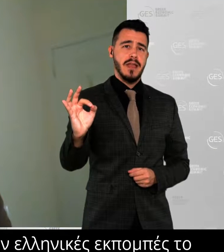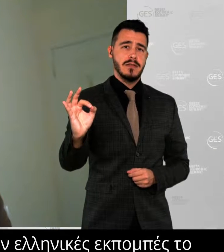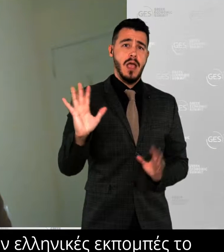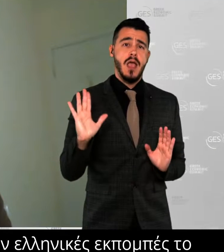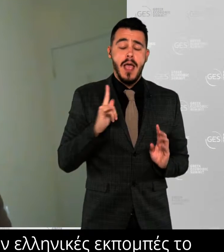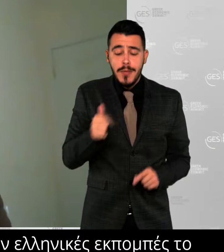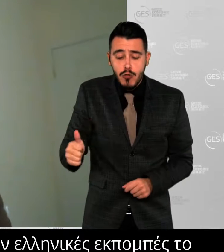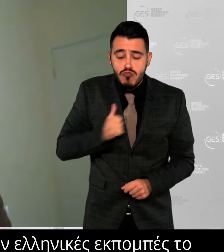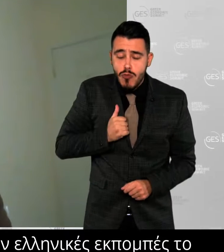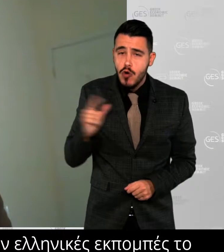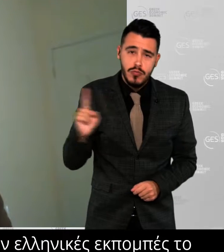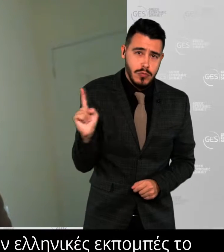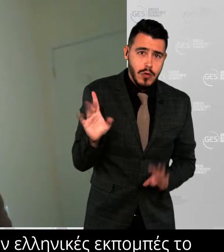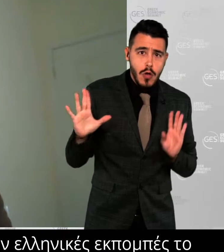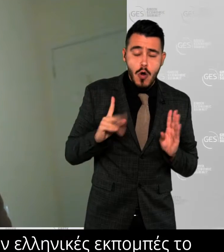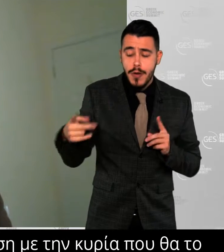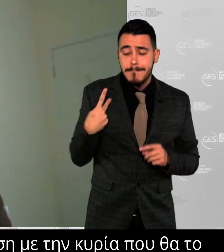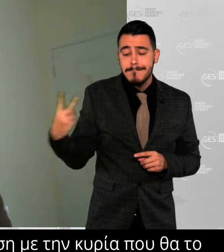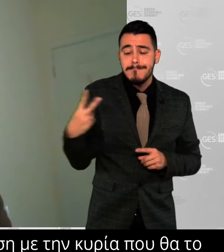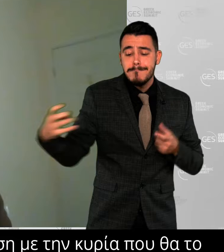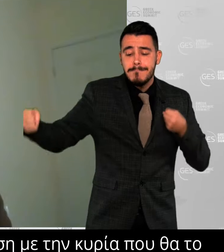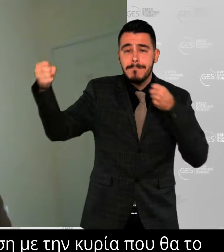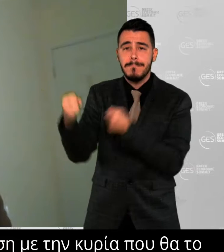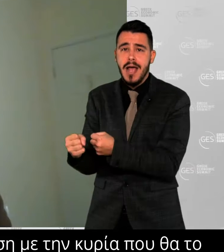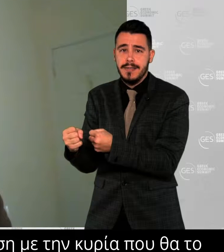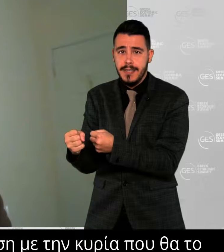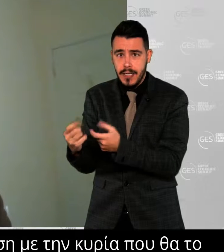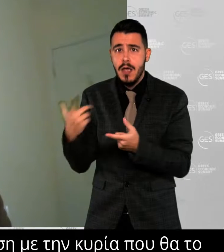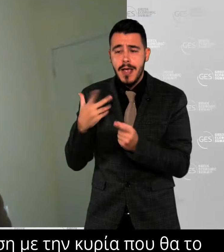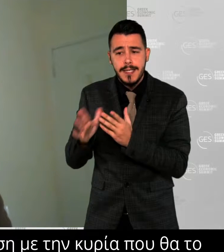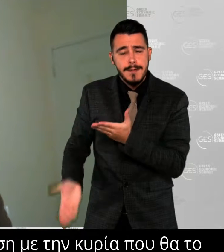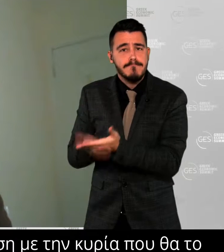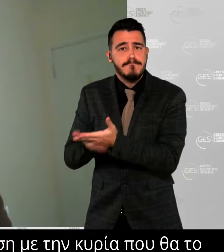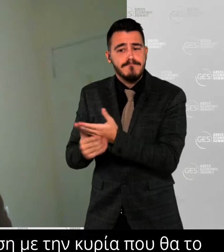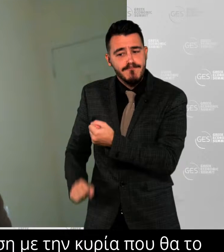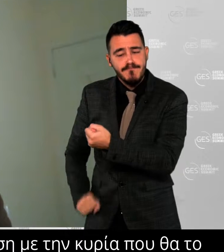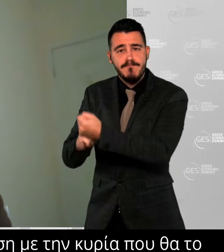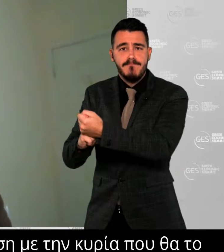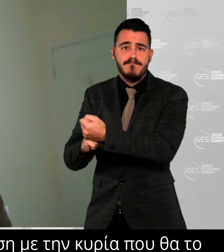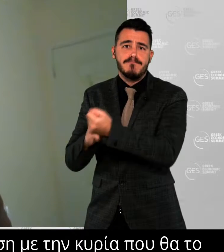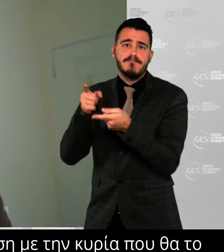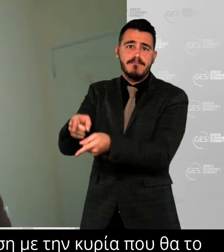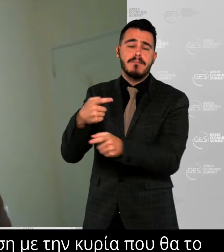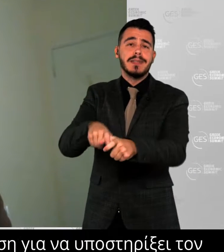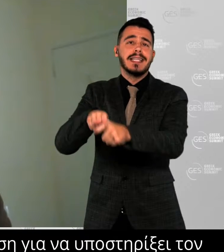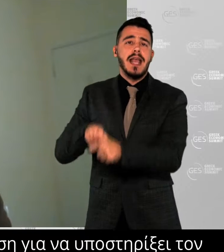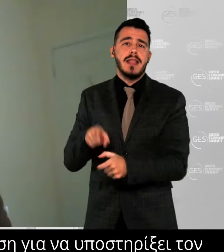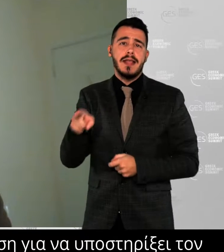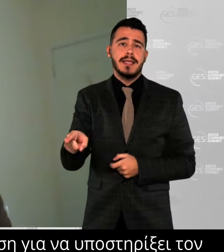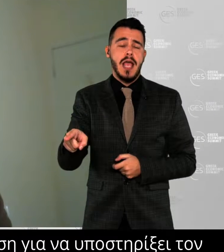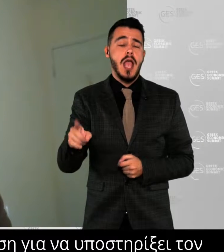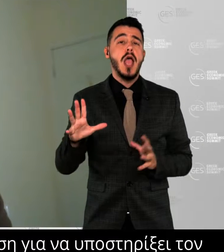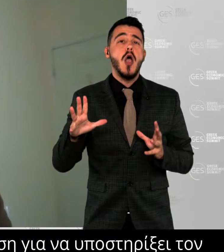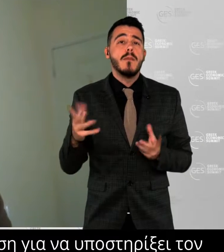help support client conversations on their journey, on how that can be accelerated, and the role that Standard Chartered can play, whether in providing